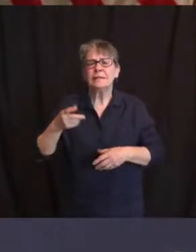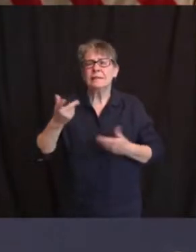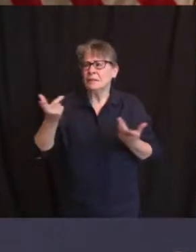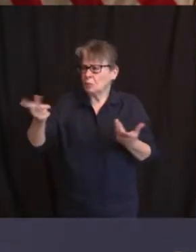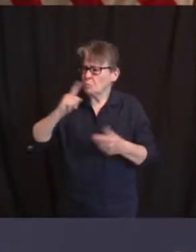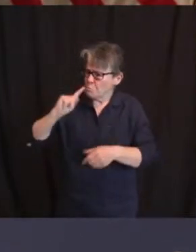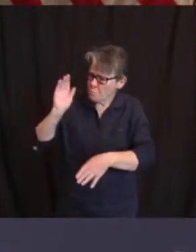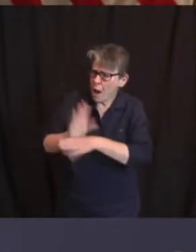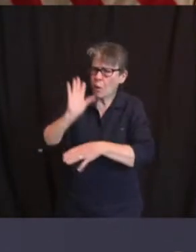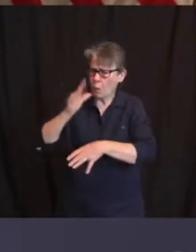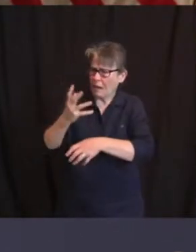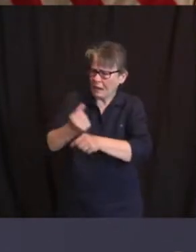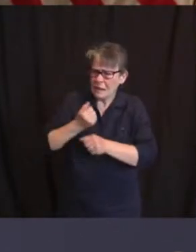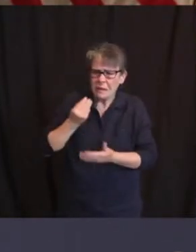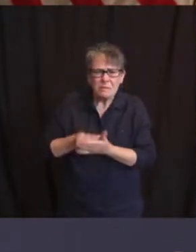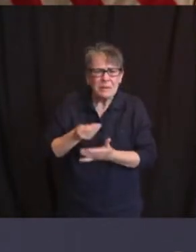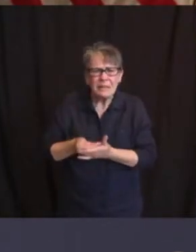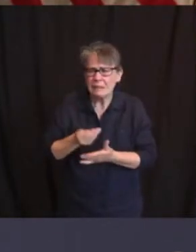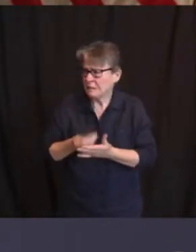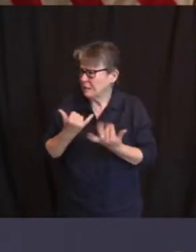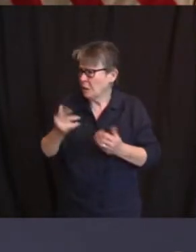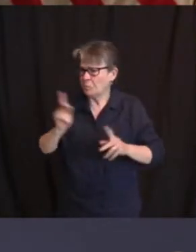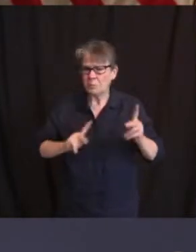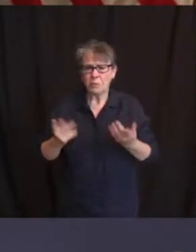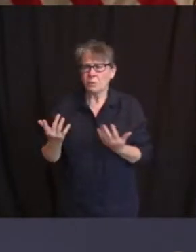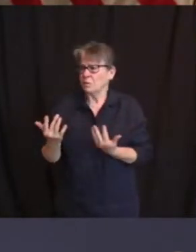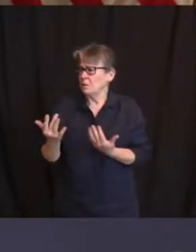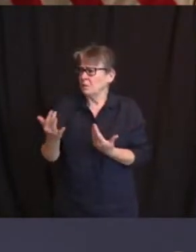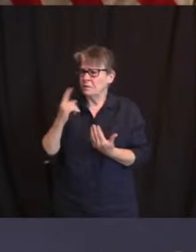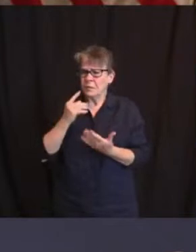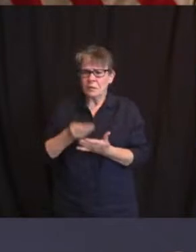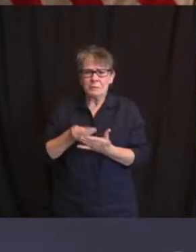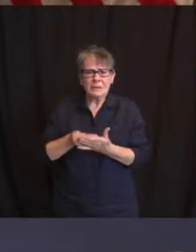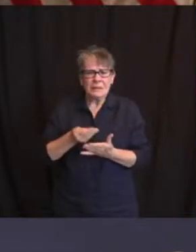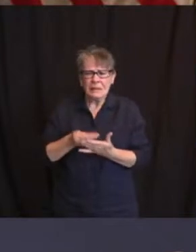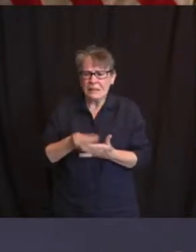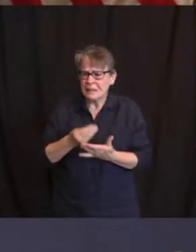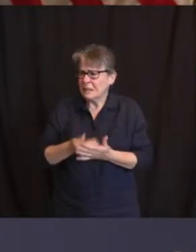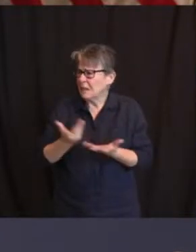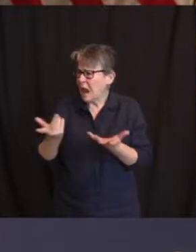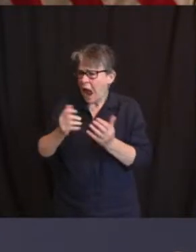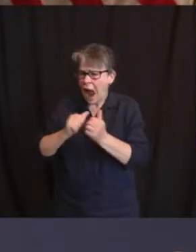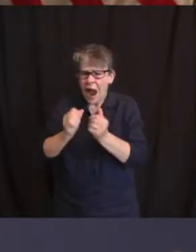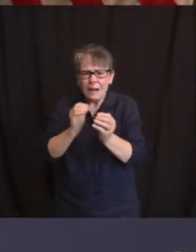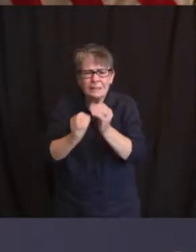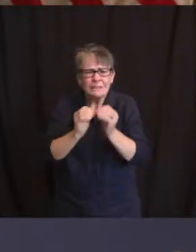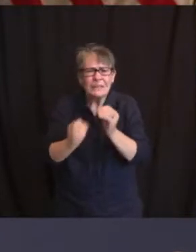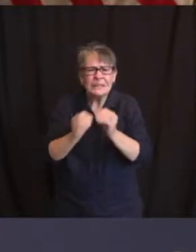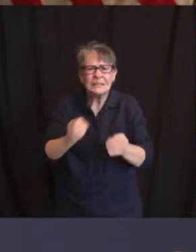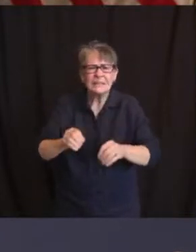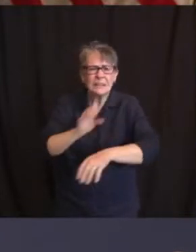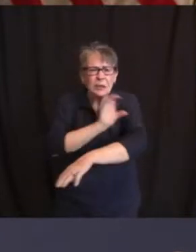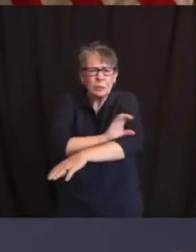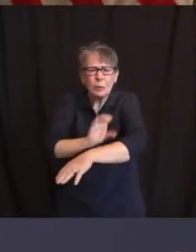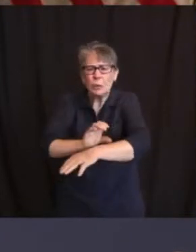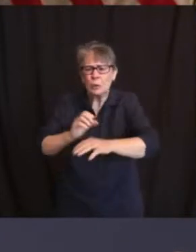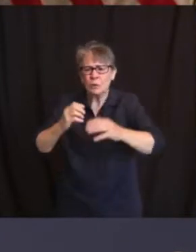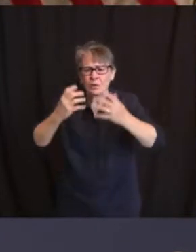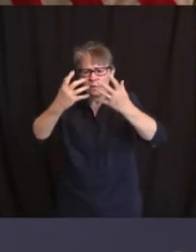kids. So tell me what specifically is being done to fix the unemployment issue. And as for the road back and reopening, are you comfortable that the